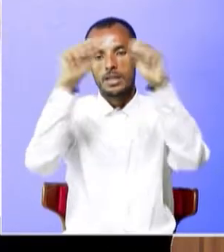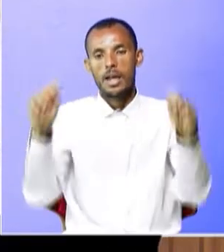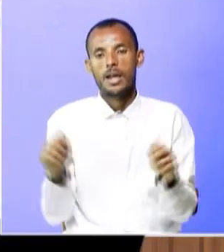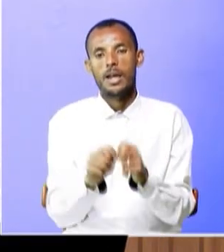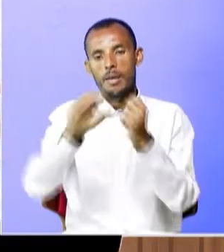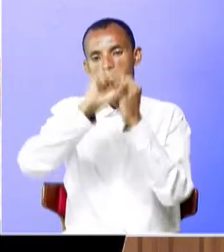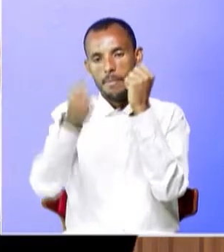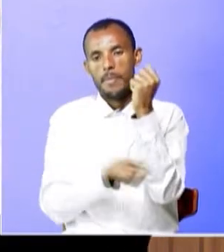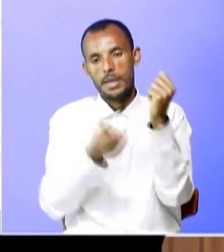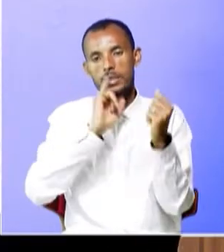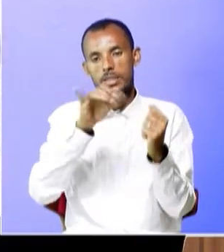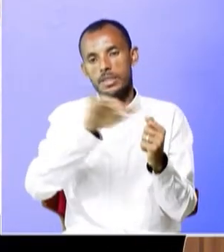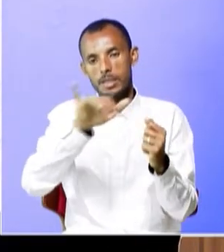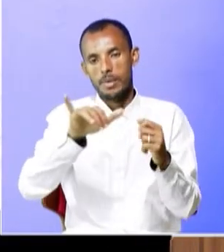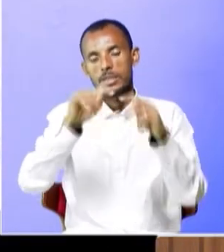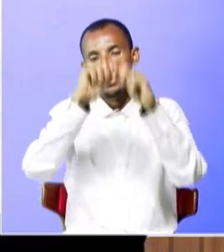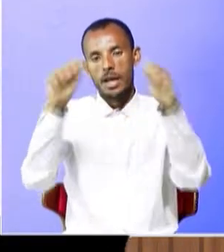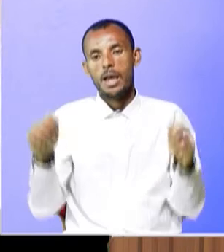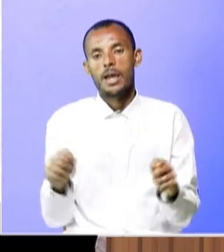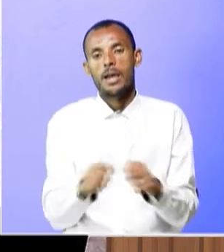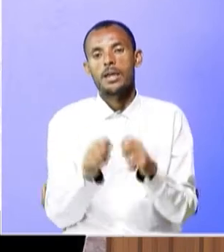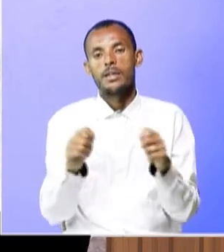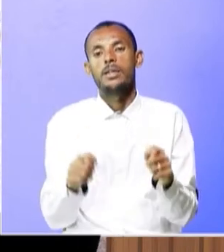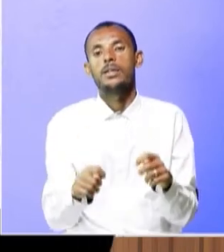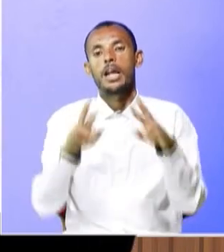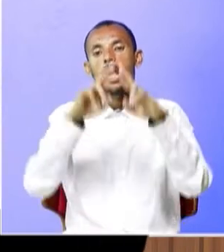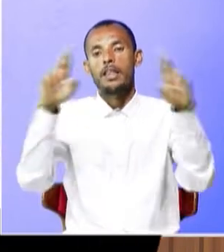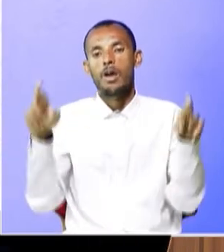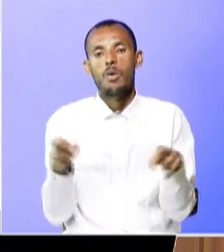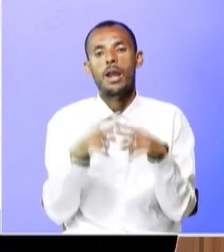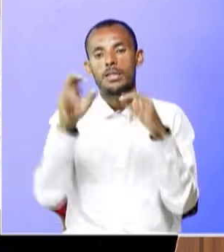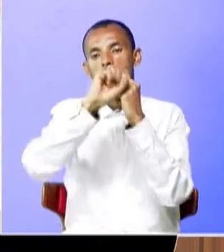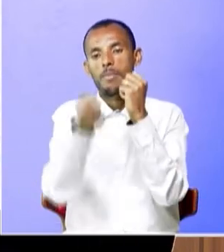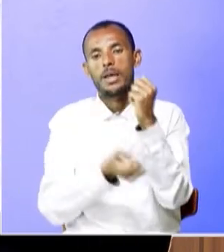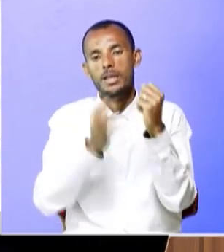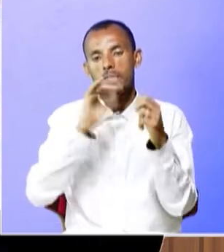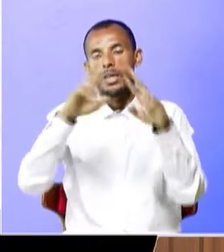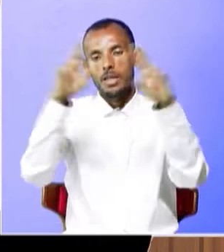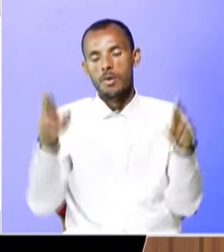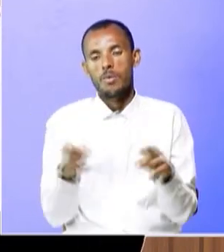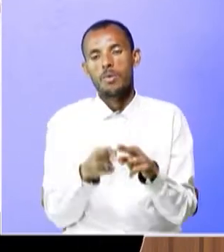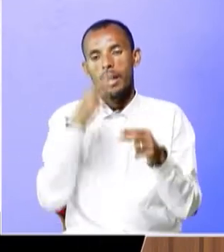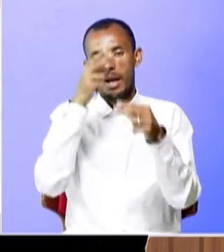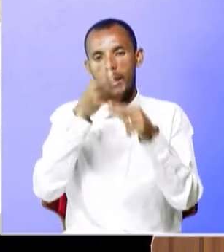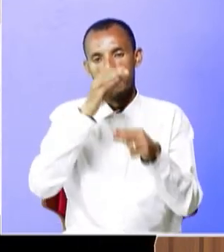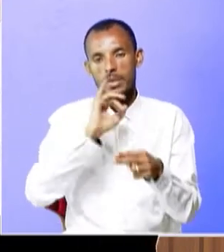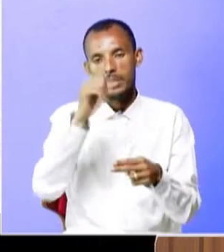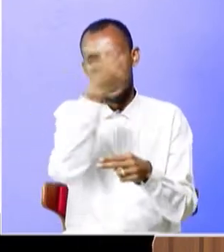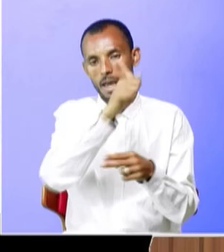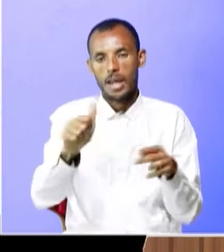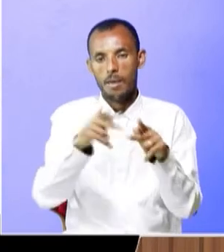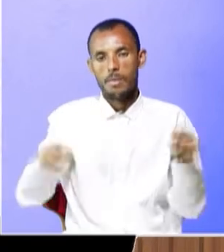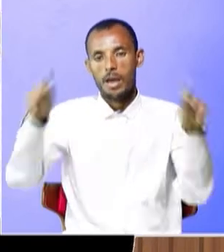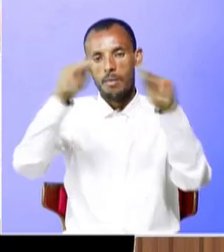base is triangular, rectangular pyramid if the base is rectangular. So the naming, the specific naming of any pyramid